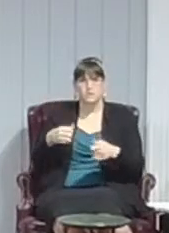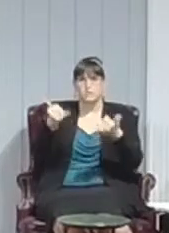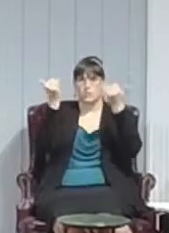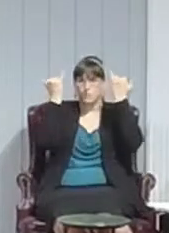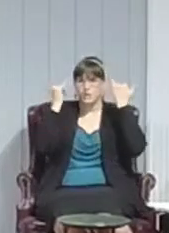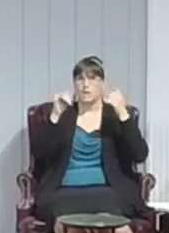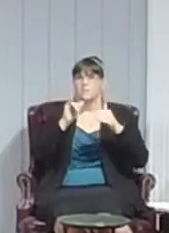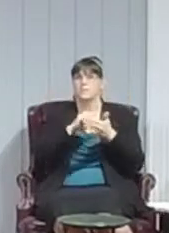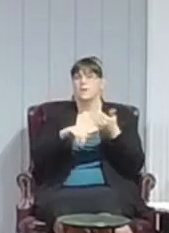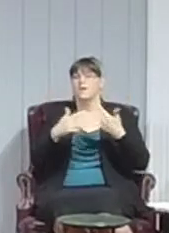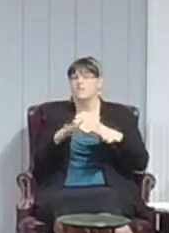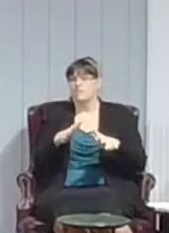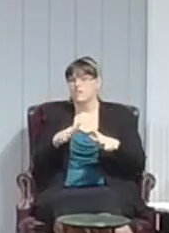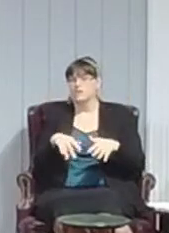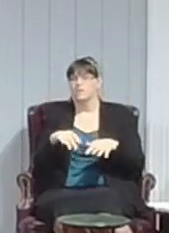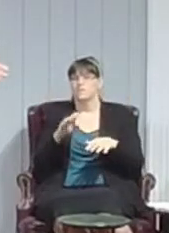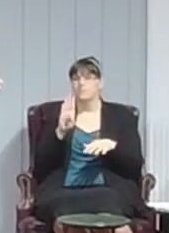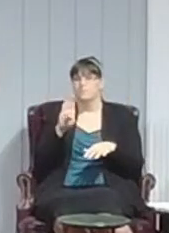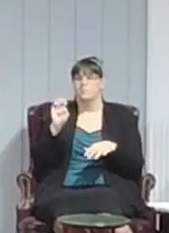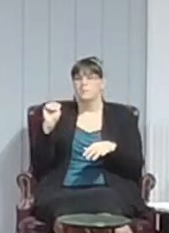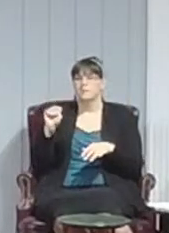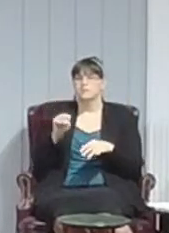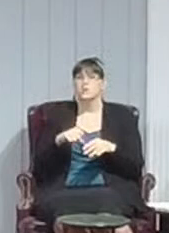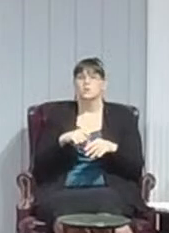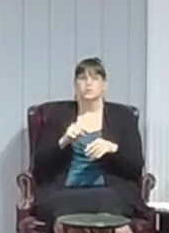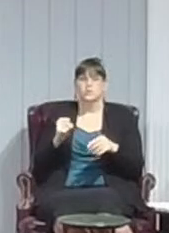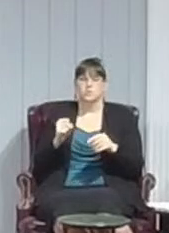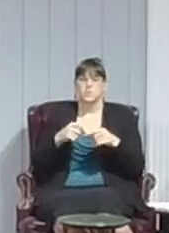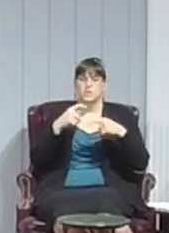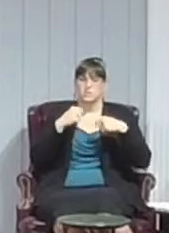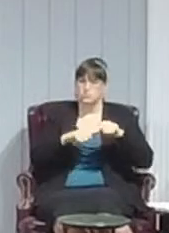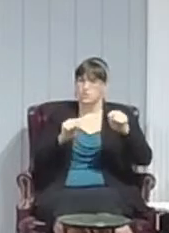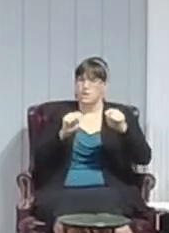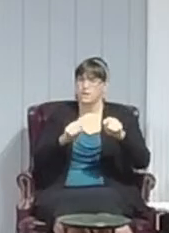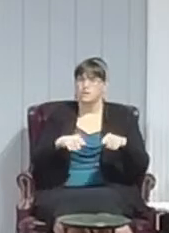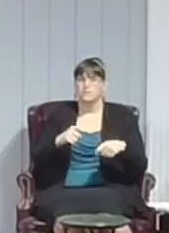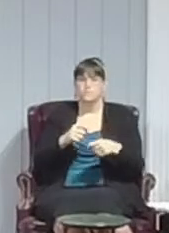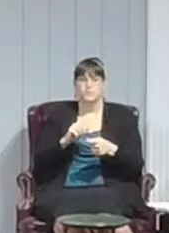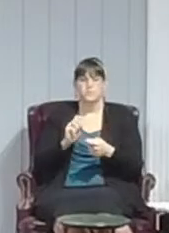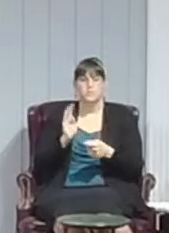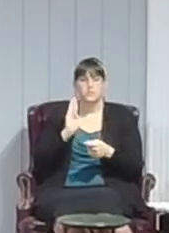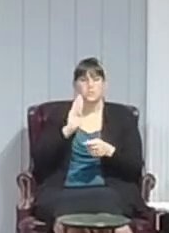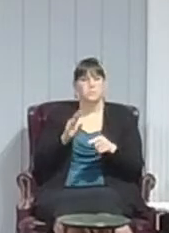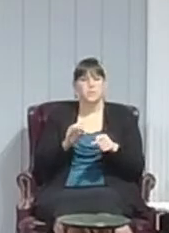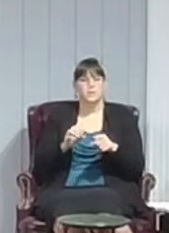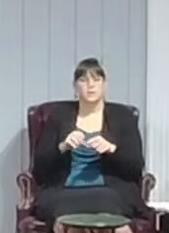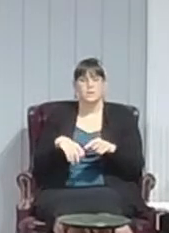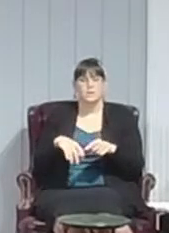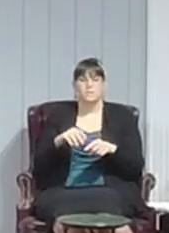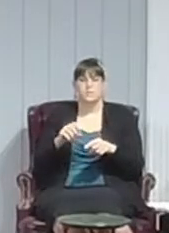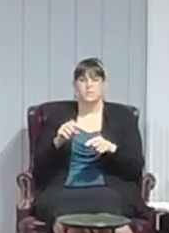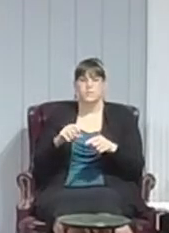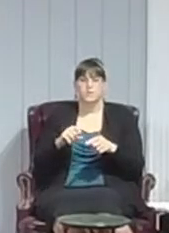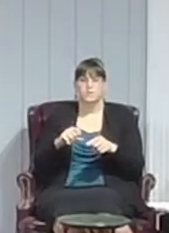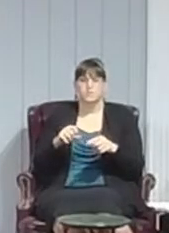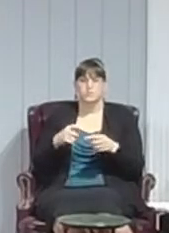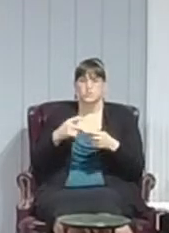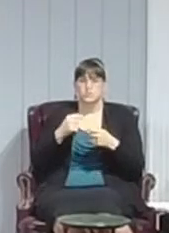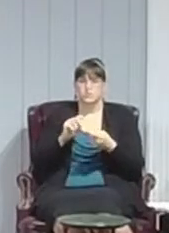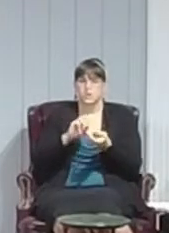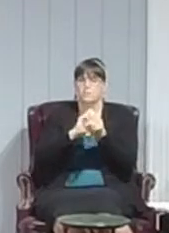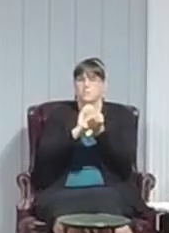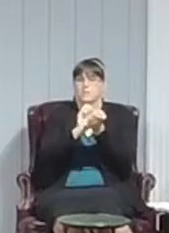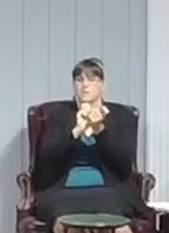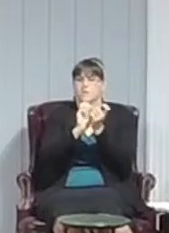to be the evangelist for bees, to convert me so that I would love bees. He began that work. But I just want to